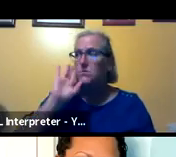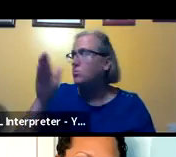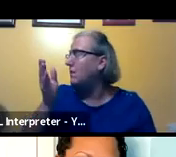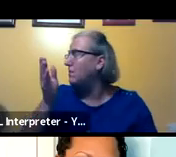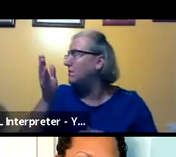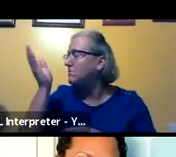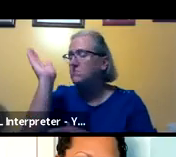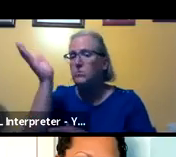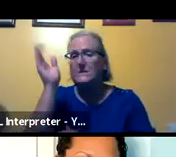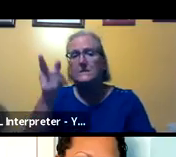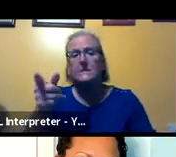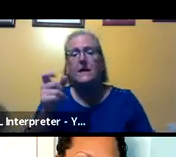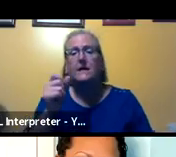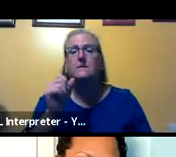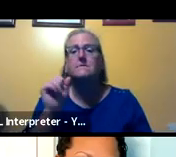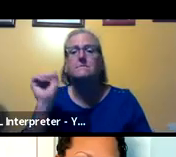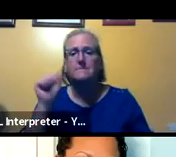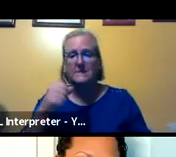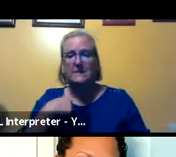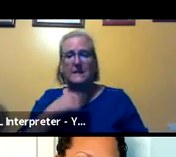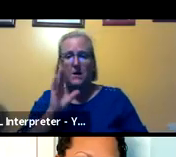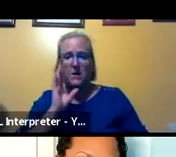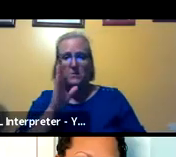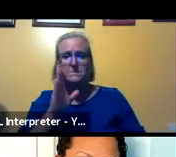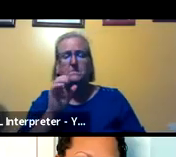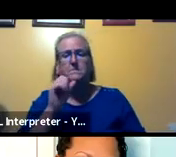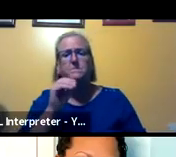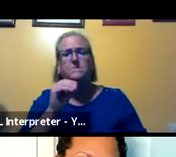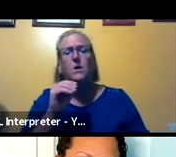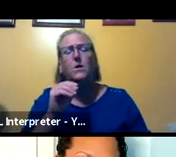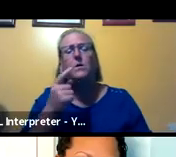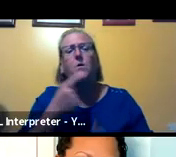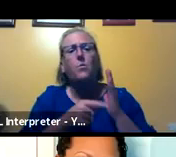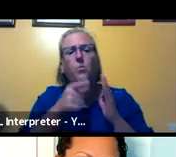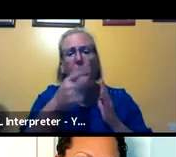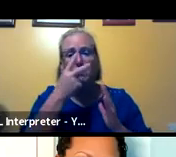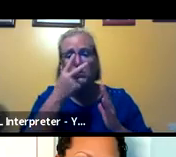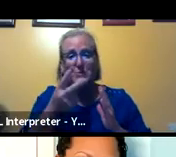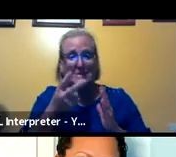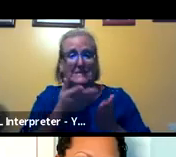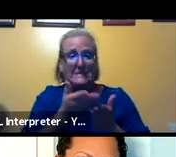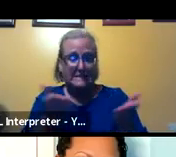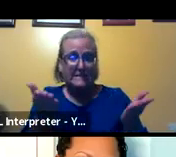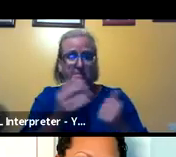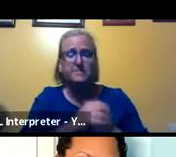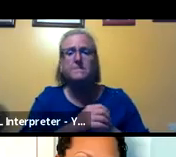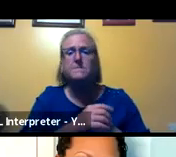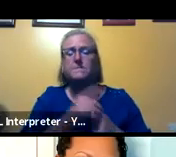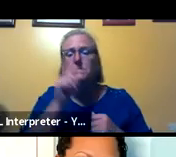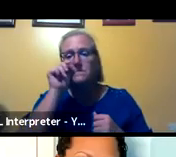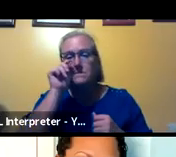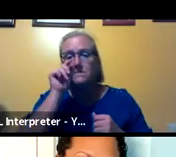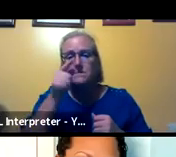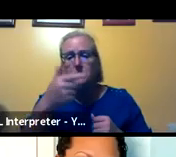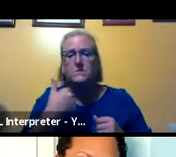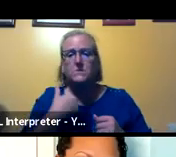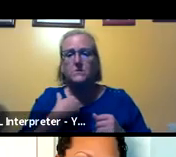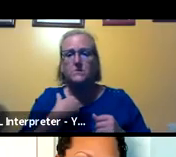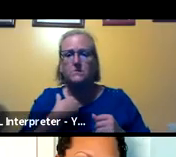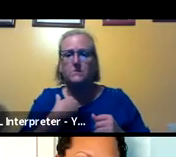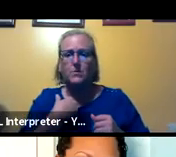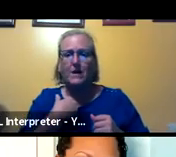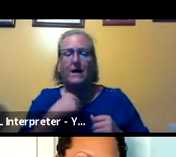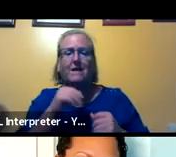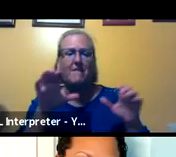Yes, I will. Thank you very much. So what you have before you is an